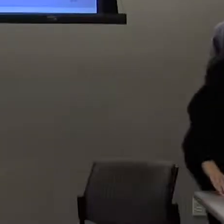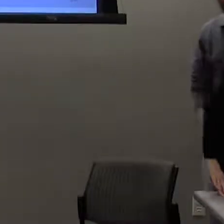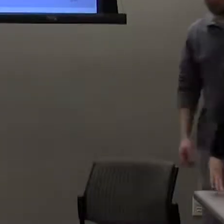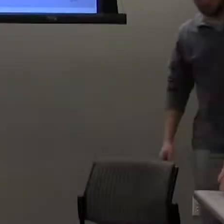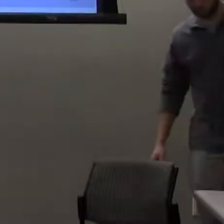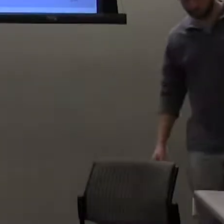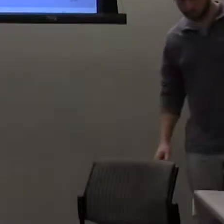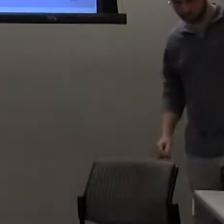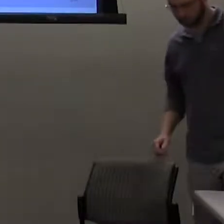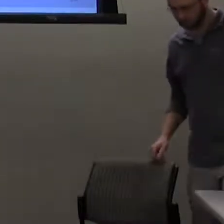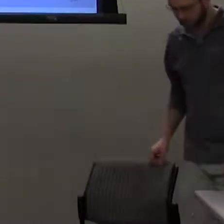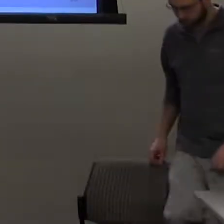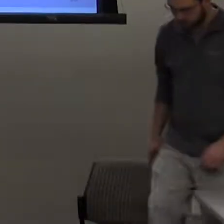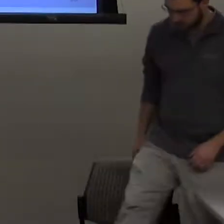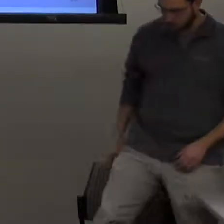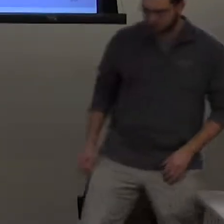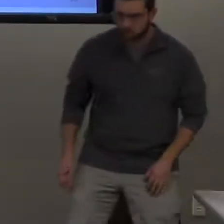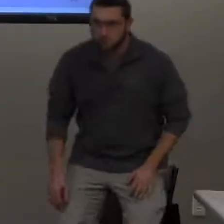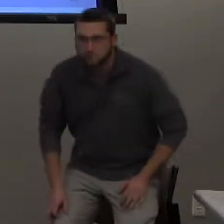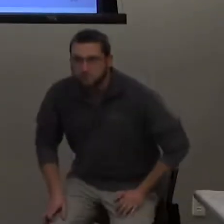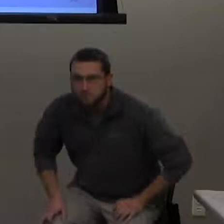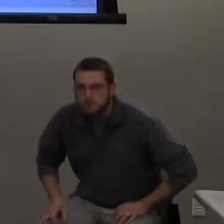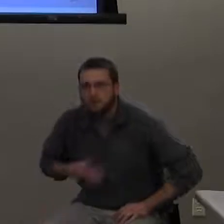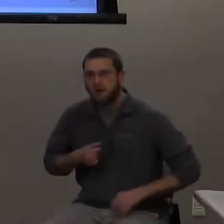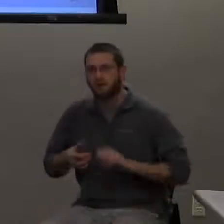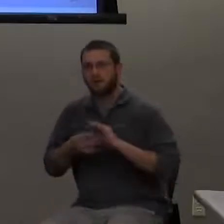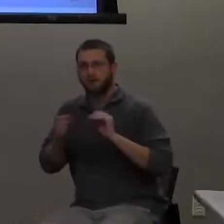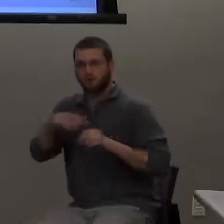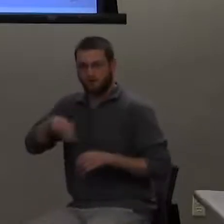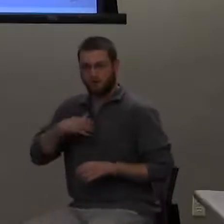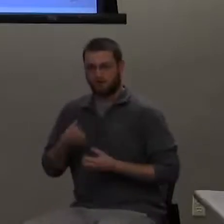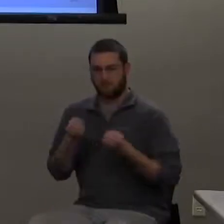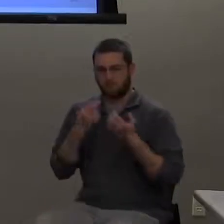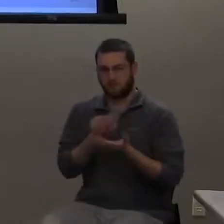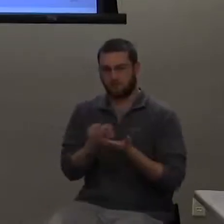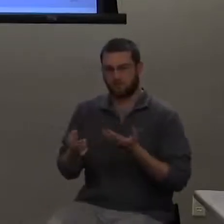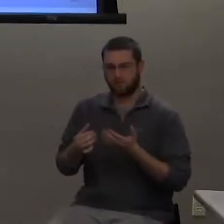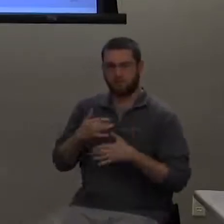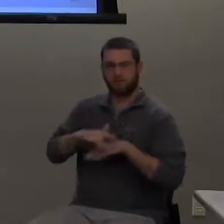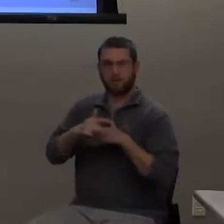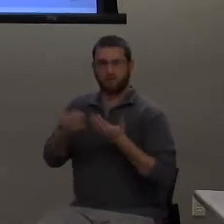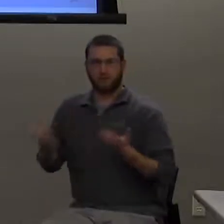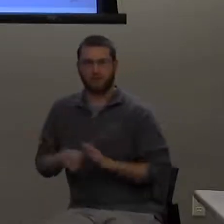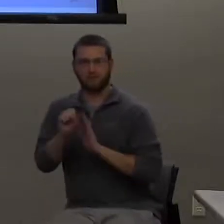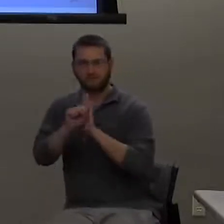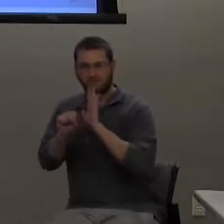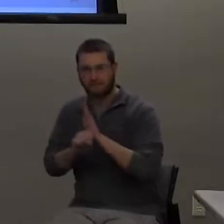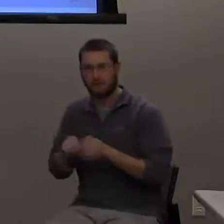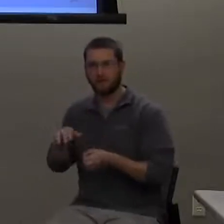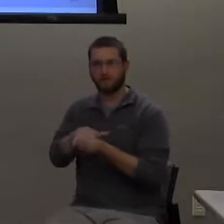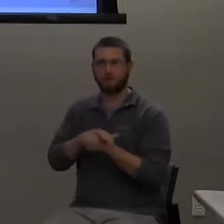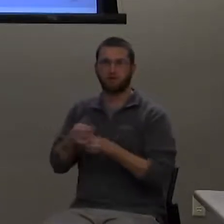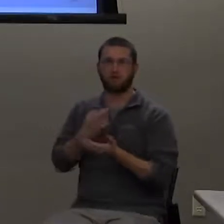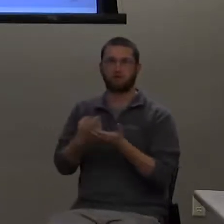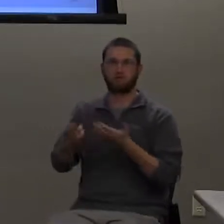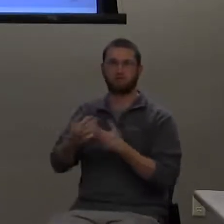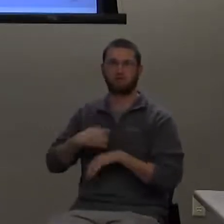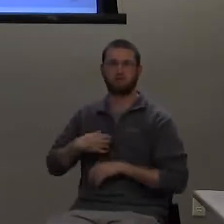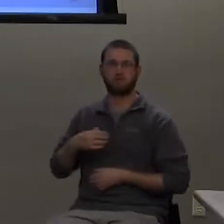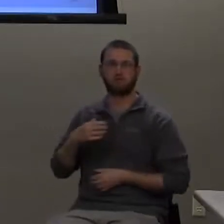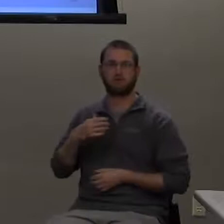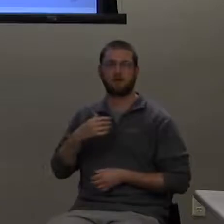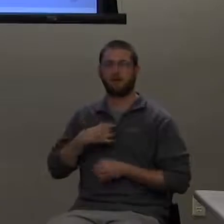I mentioned you guys have a lot of resources available to you, state-provided resources, locally-provided resources. I can't say enough to say